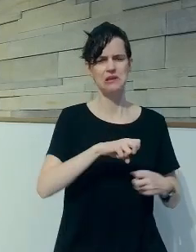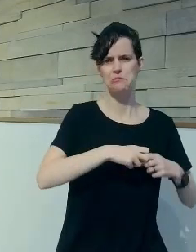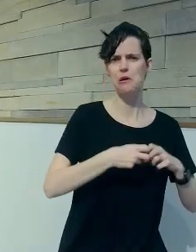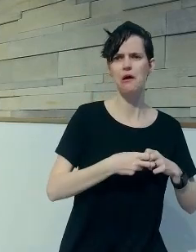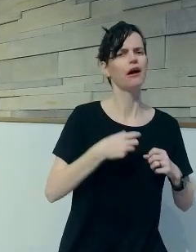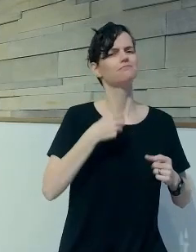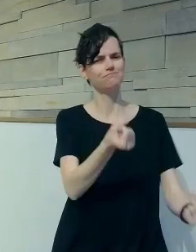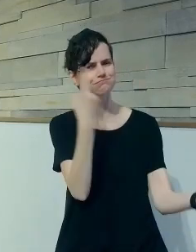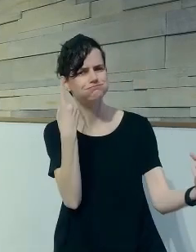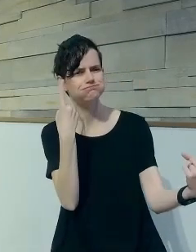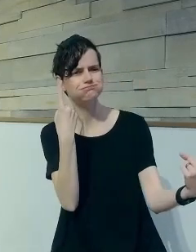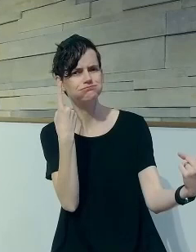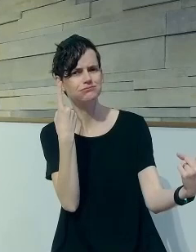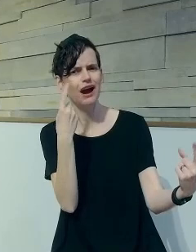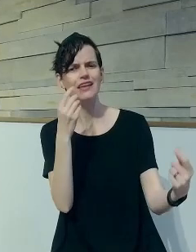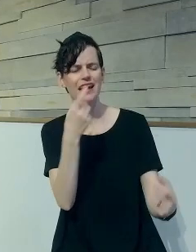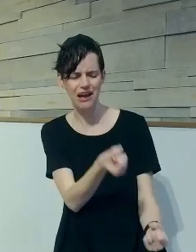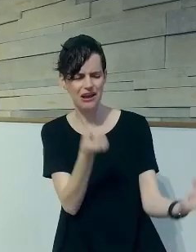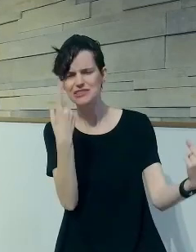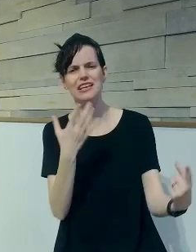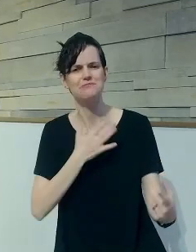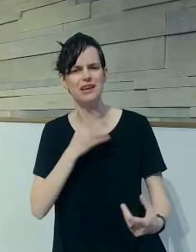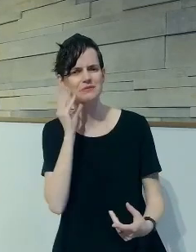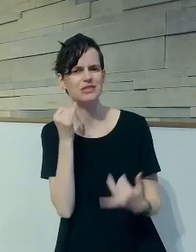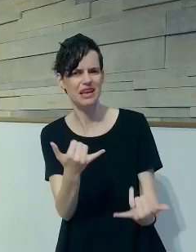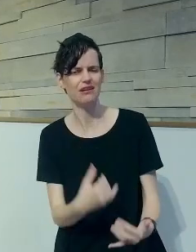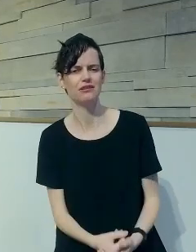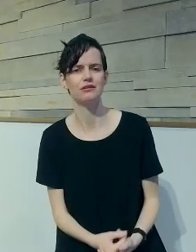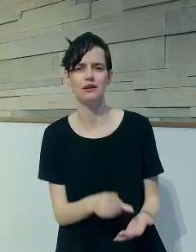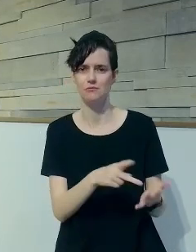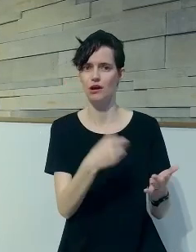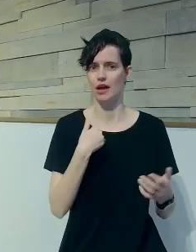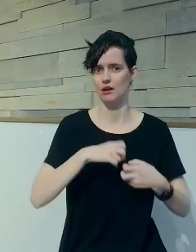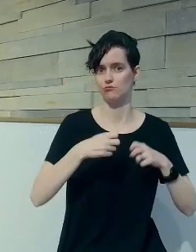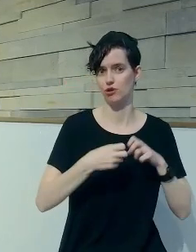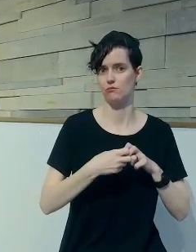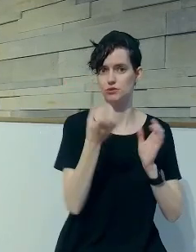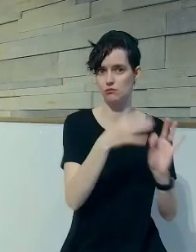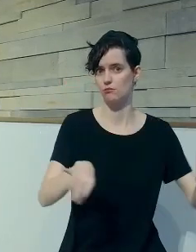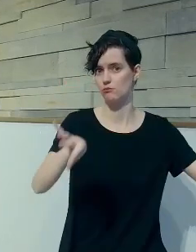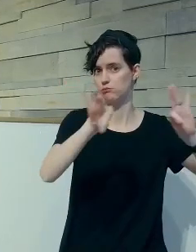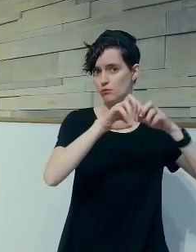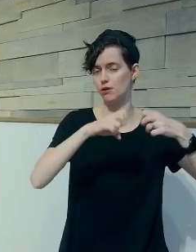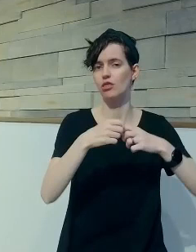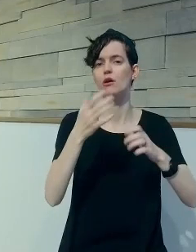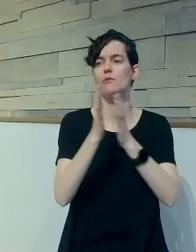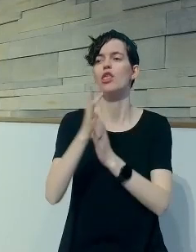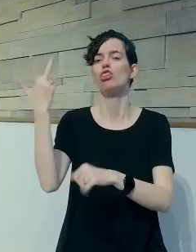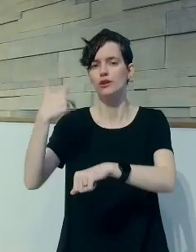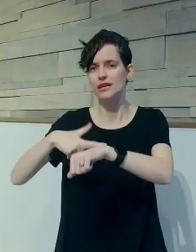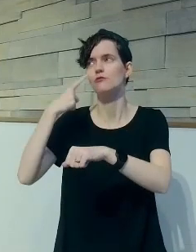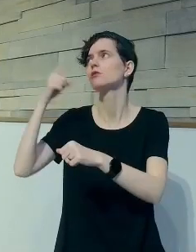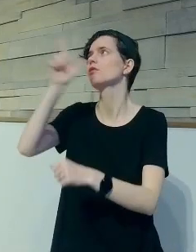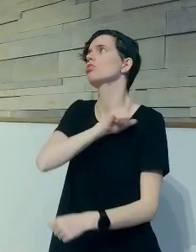exactly what I am going through right now. Paul had a problem. It was a significant problem. He prayed three times for